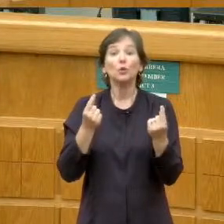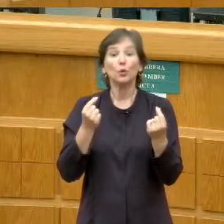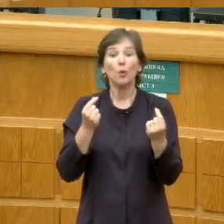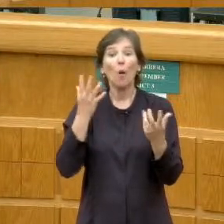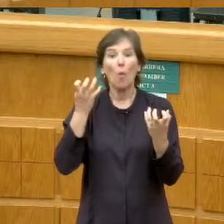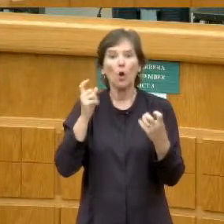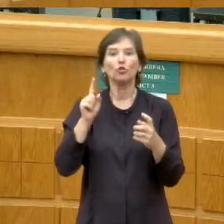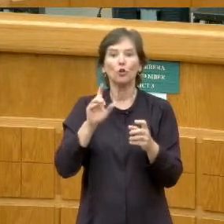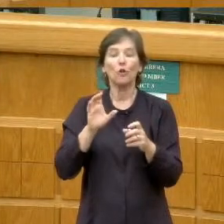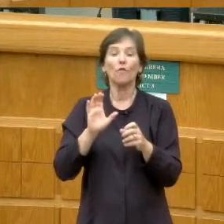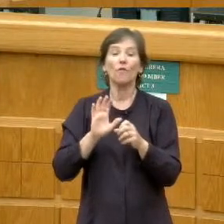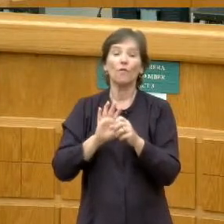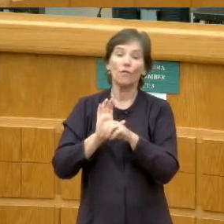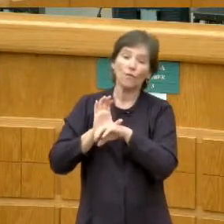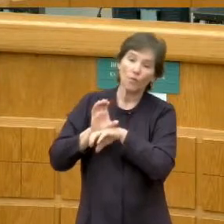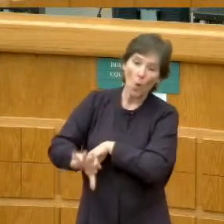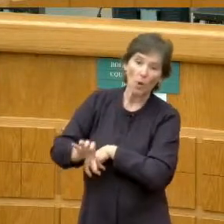town.